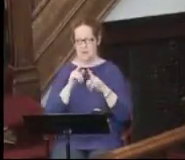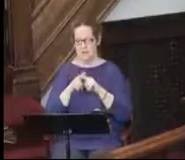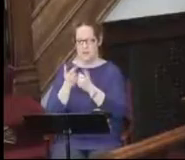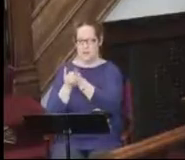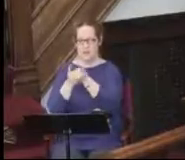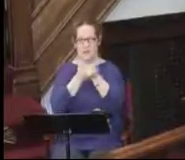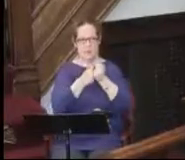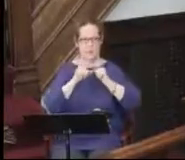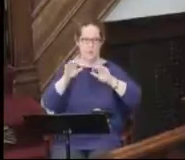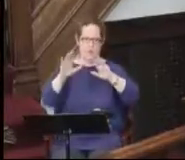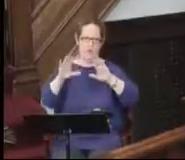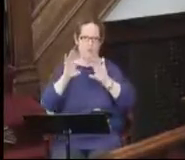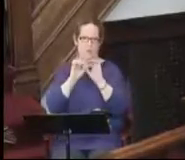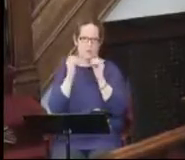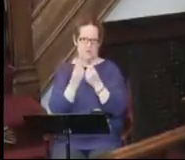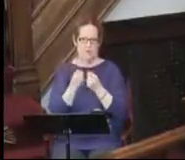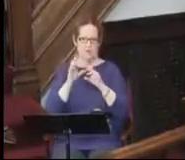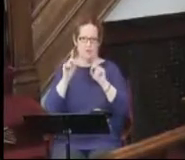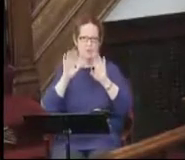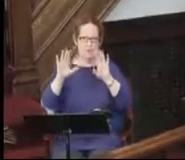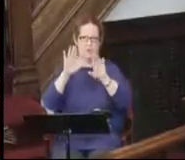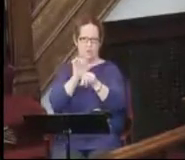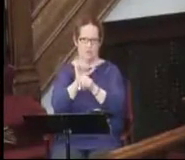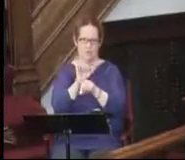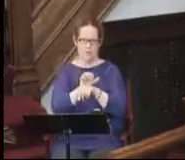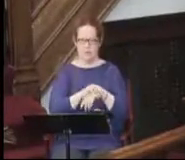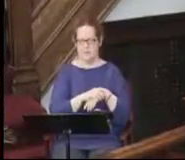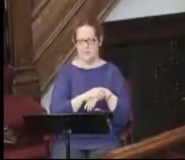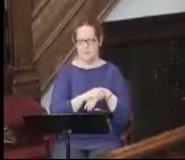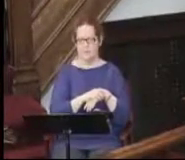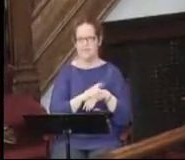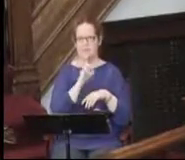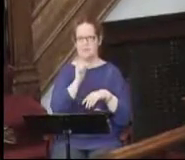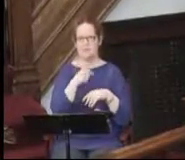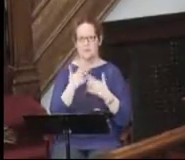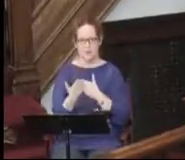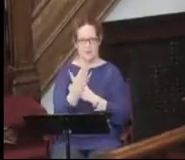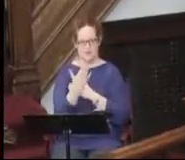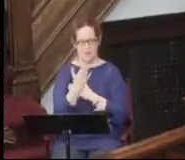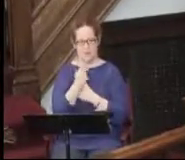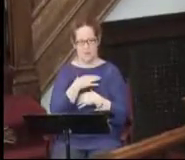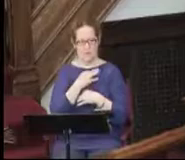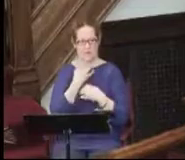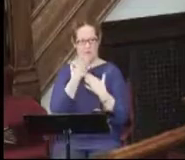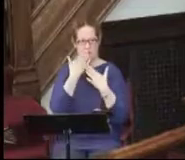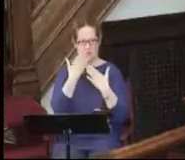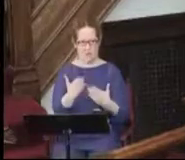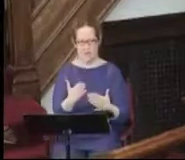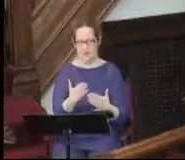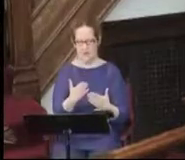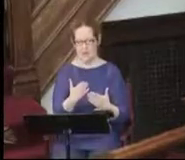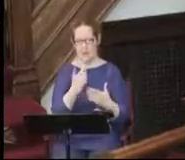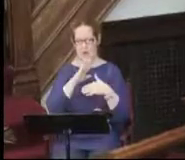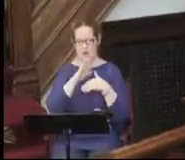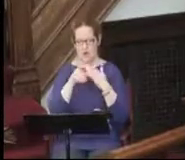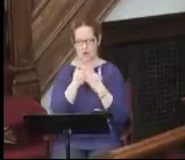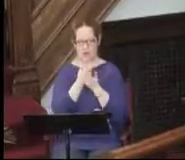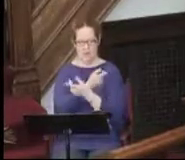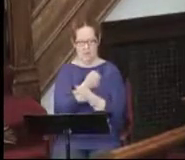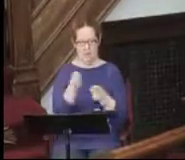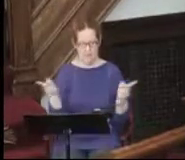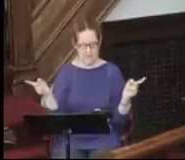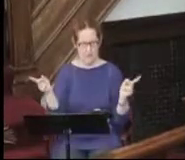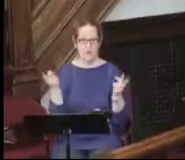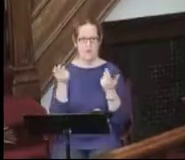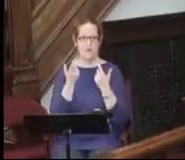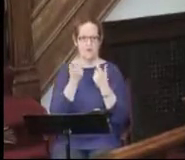great organizations that are doing great work. And so this morning I want to thank, I'm going to thank all of you who contribute to any